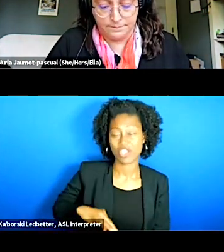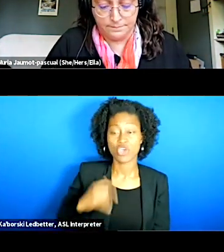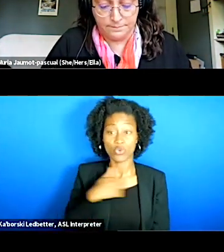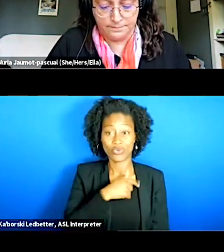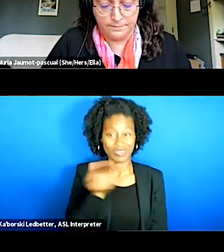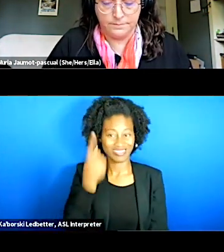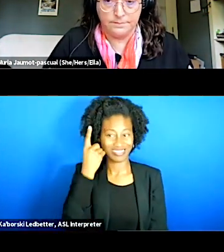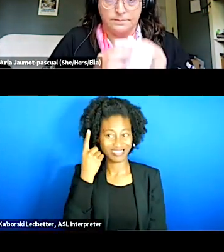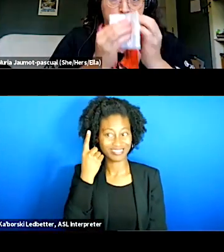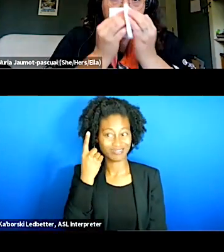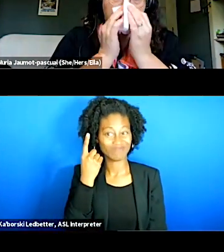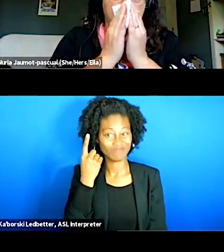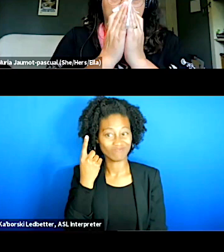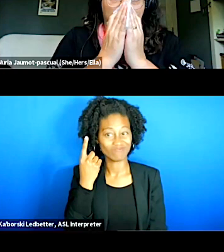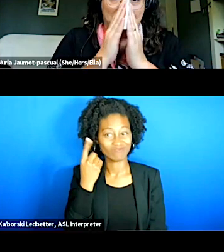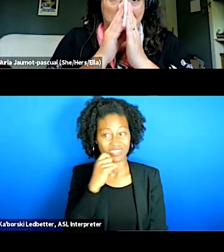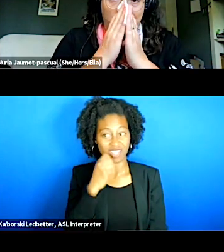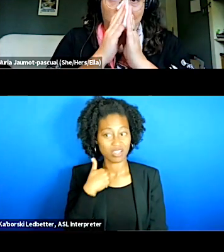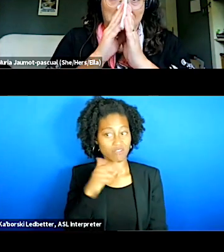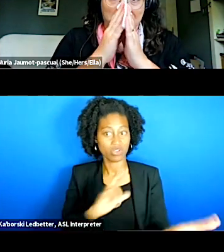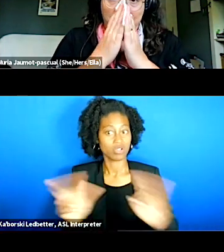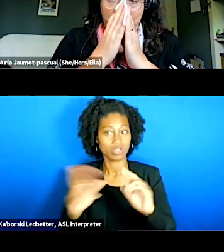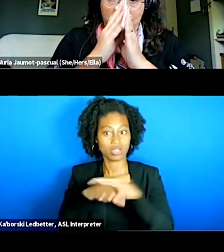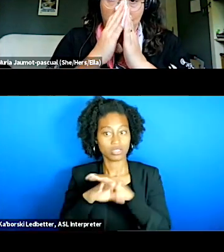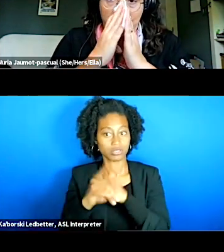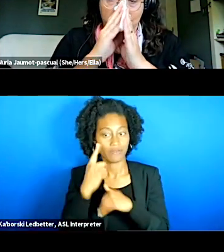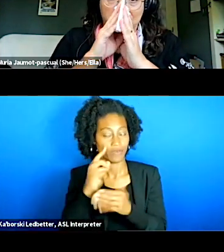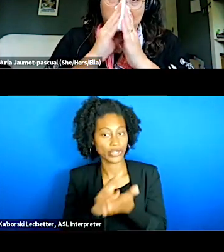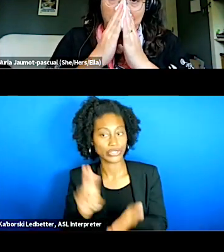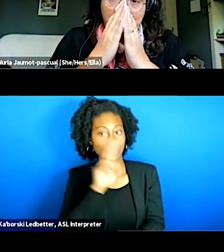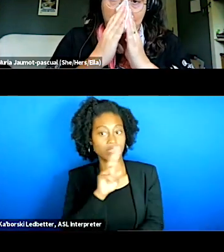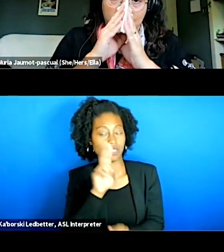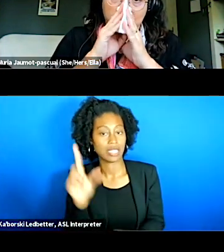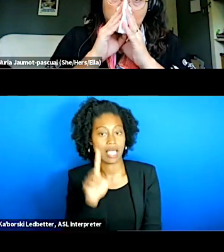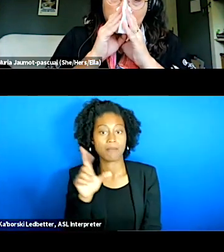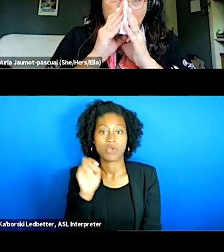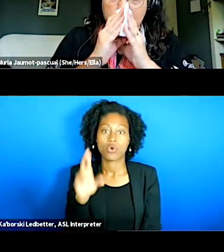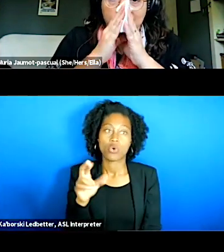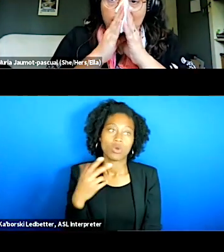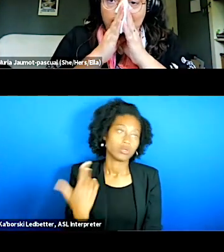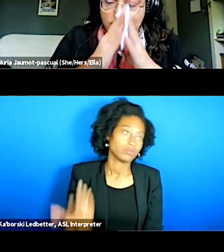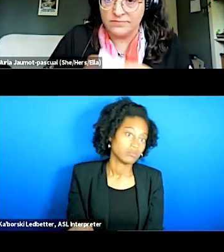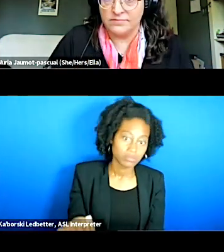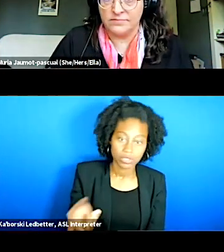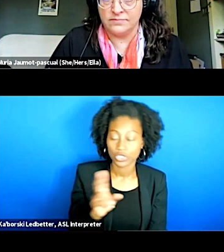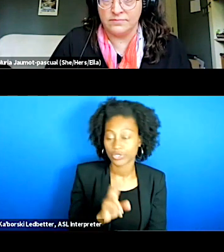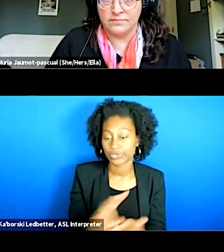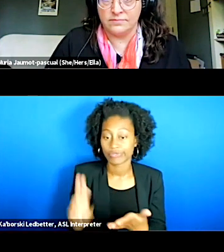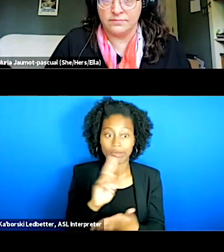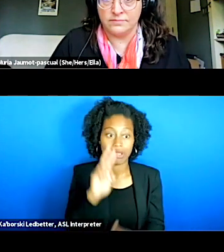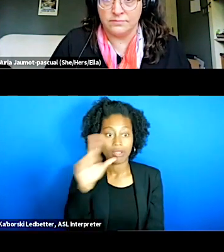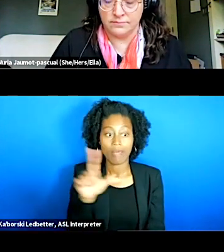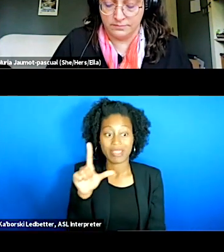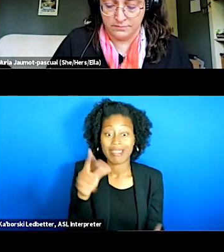it's like to not have ready access to a university library or even, the university library's